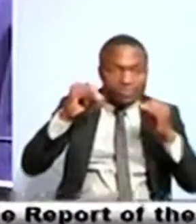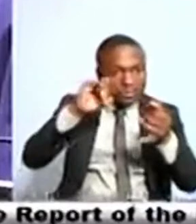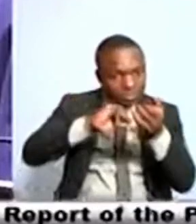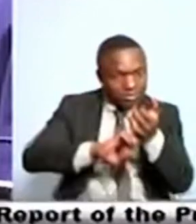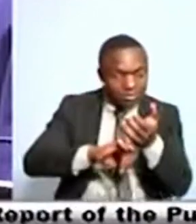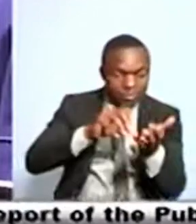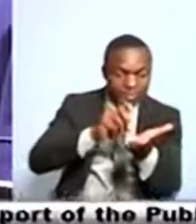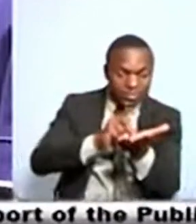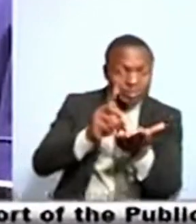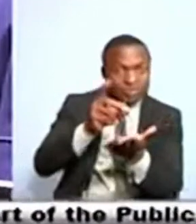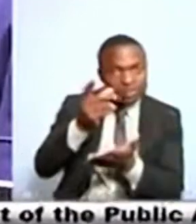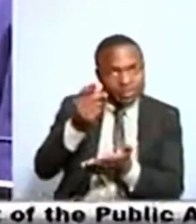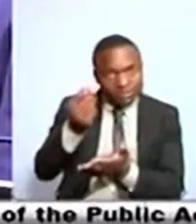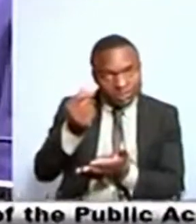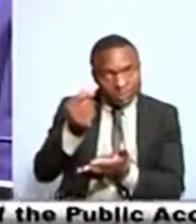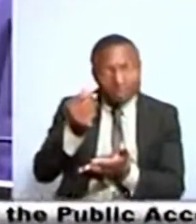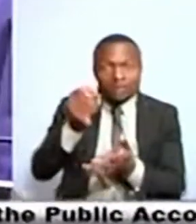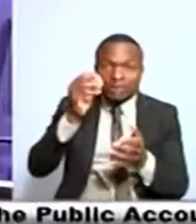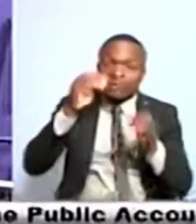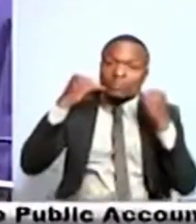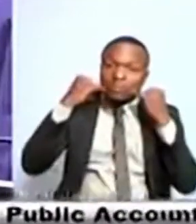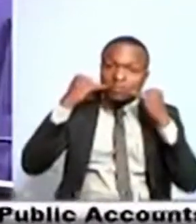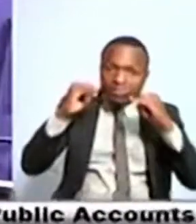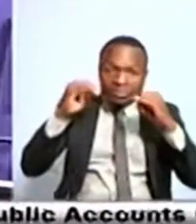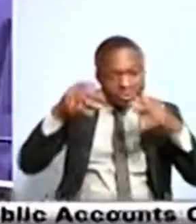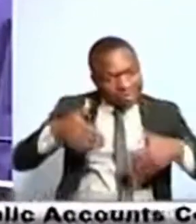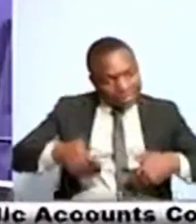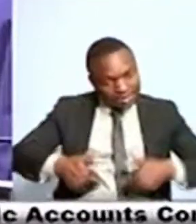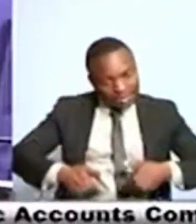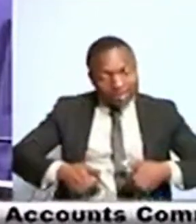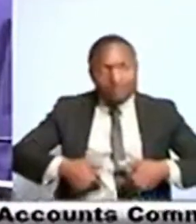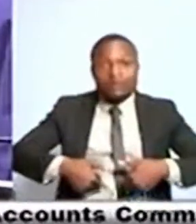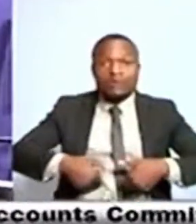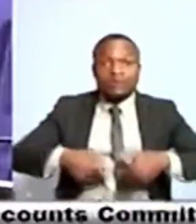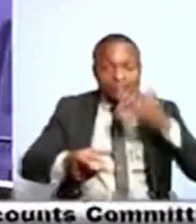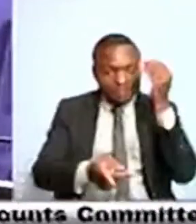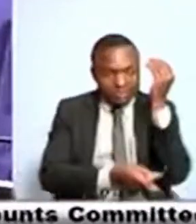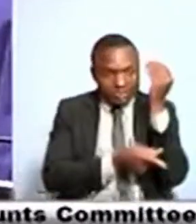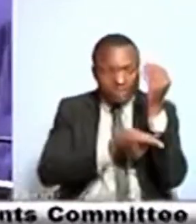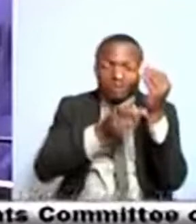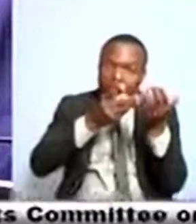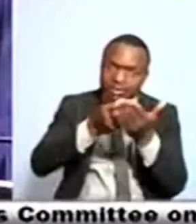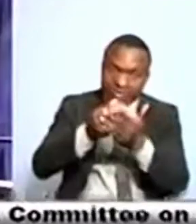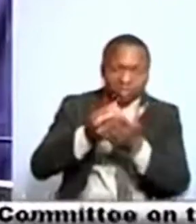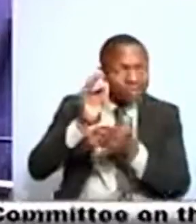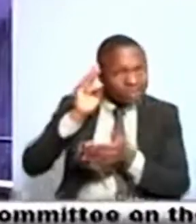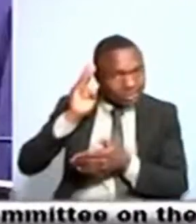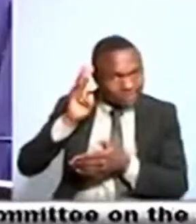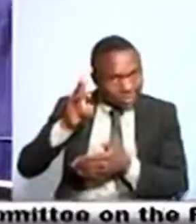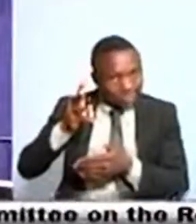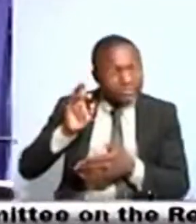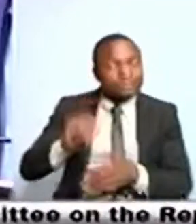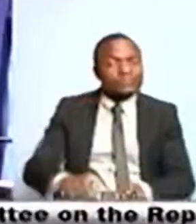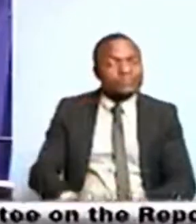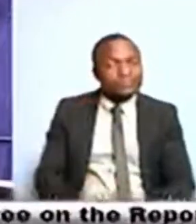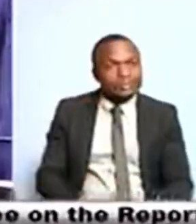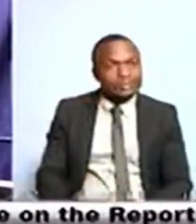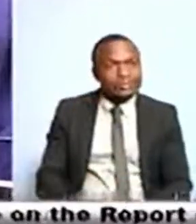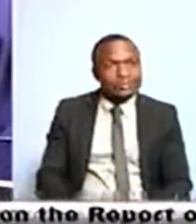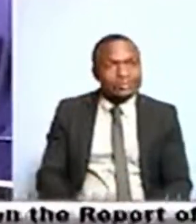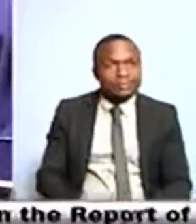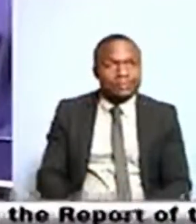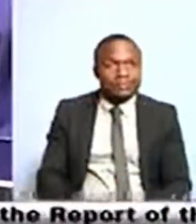cash transfer, data in youth development fund will be able to